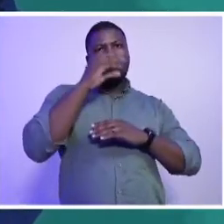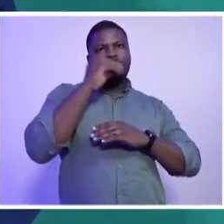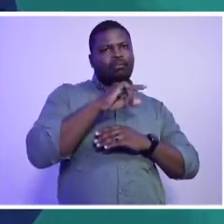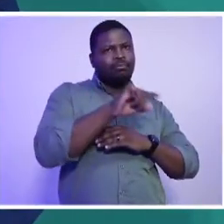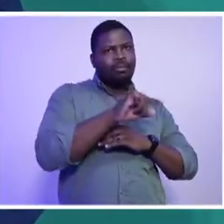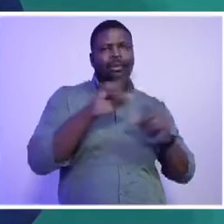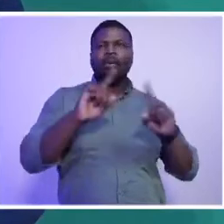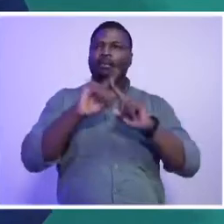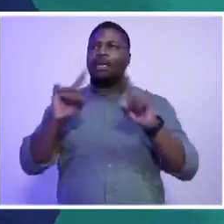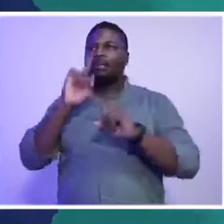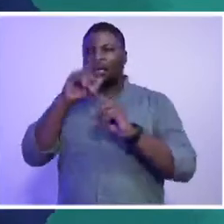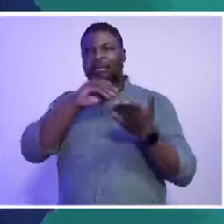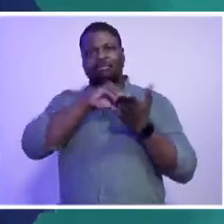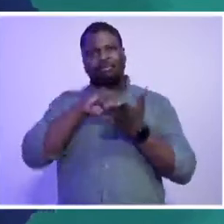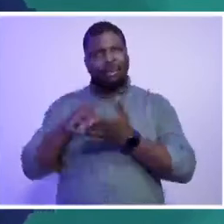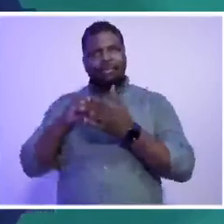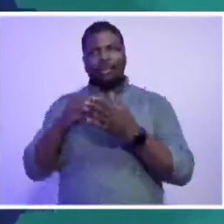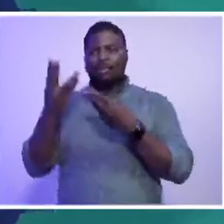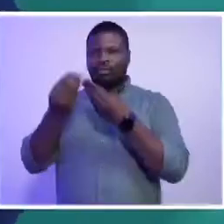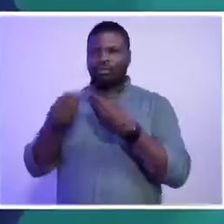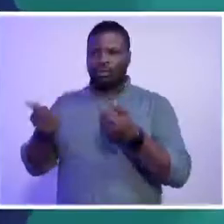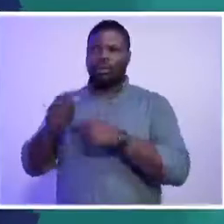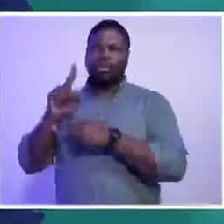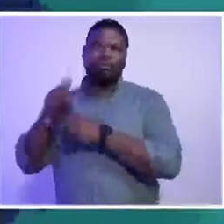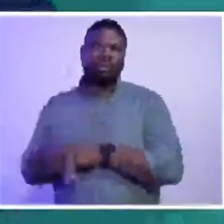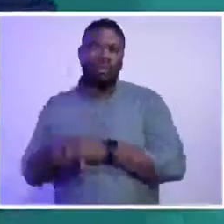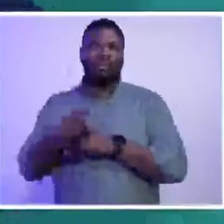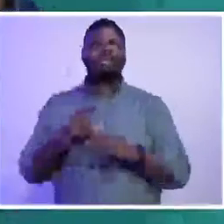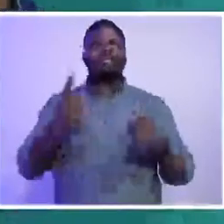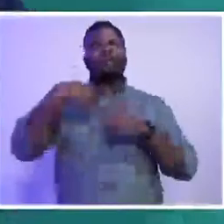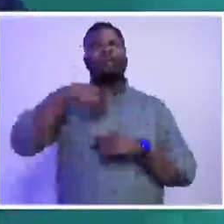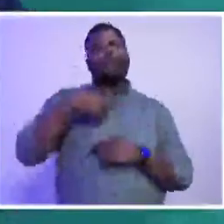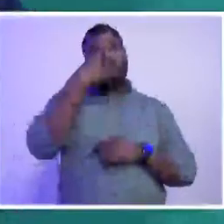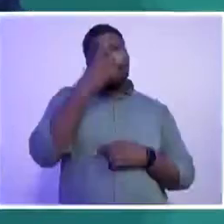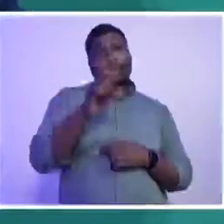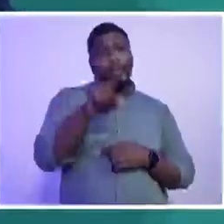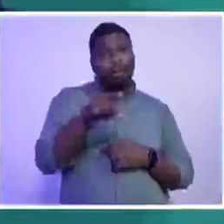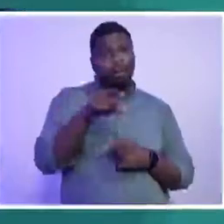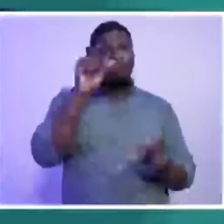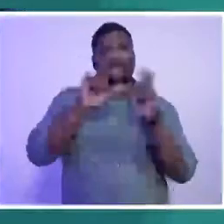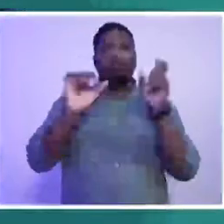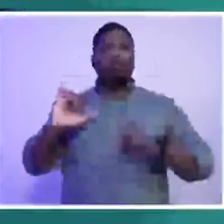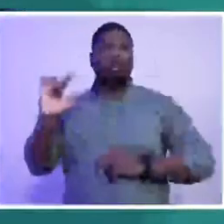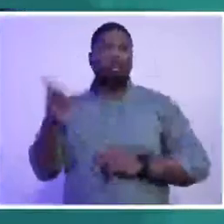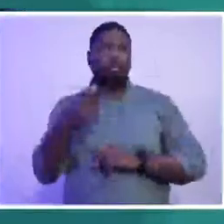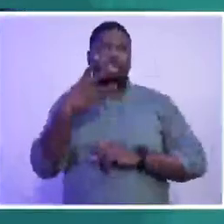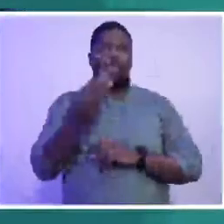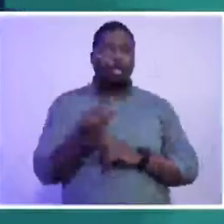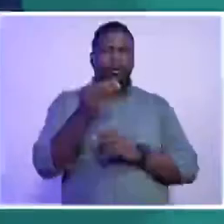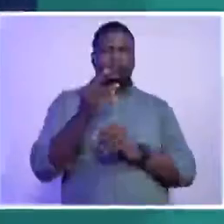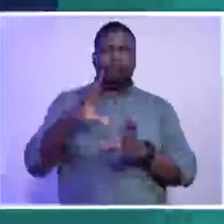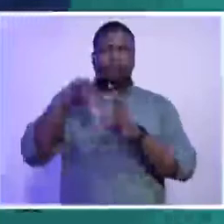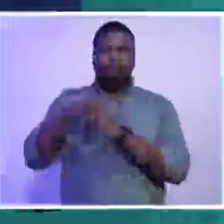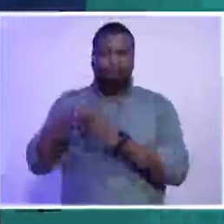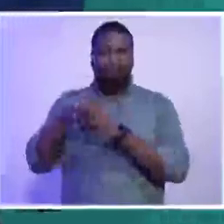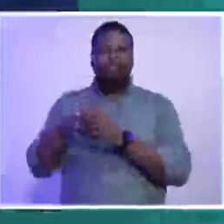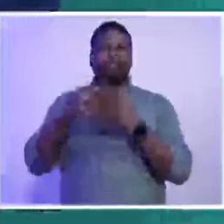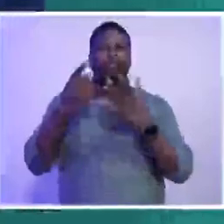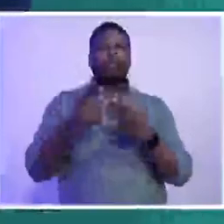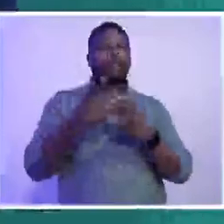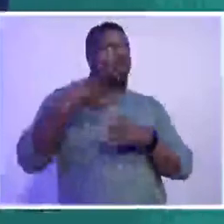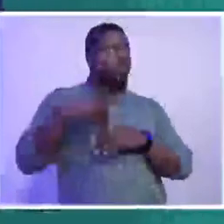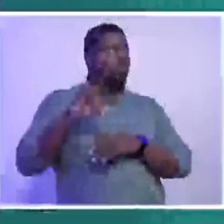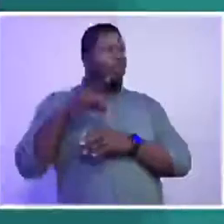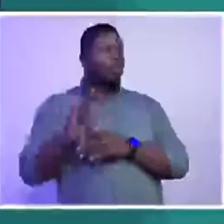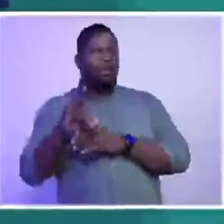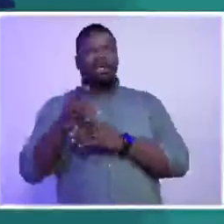with solutions. I am sure those are all of us who are involved in animal tracing solutions, for instance, heard